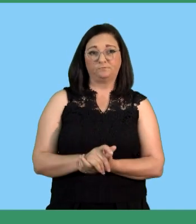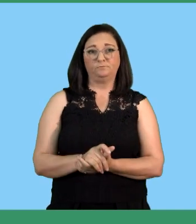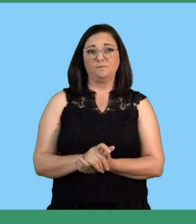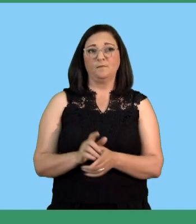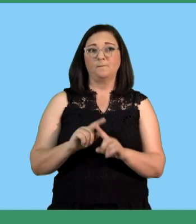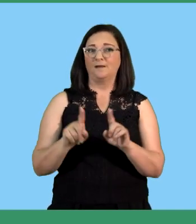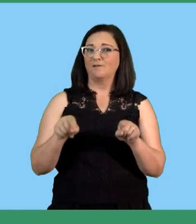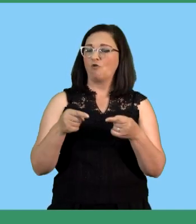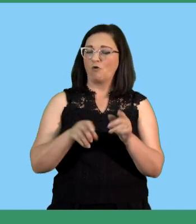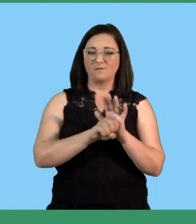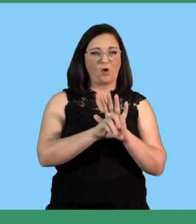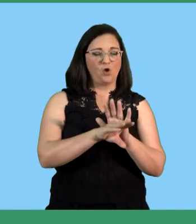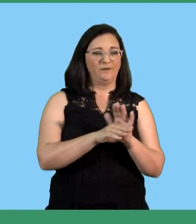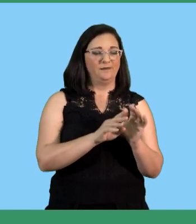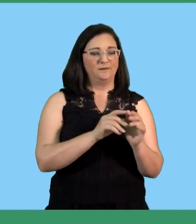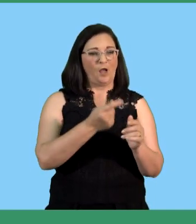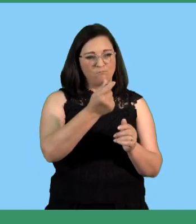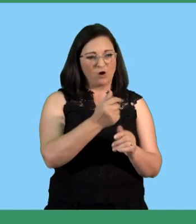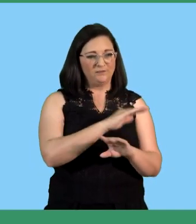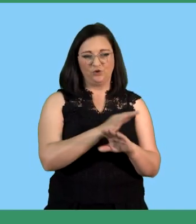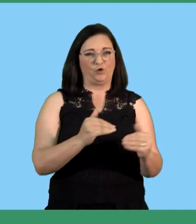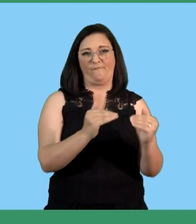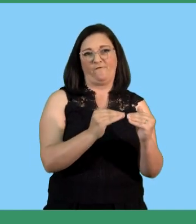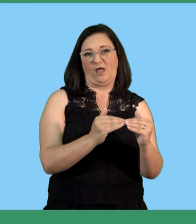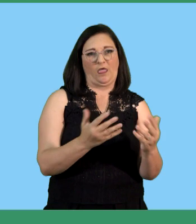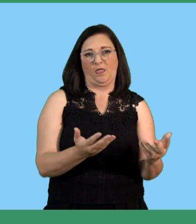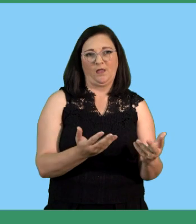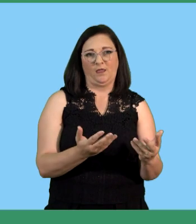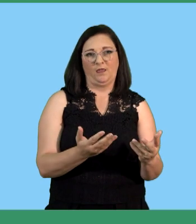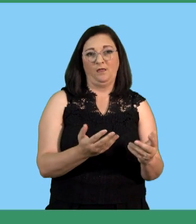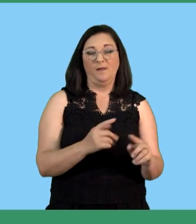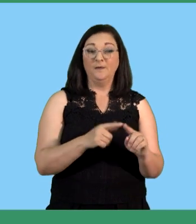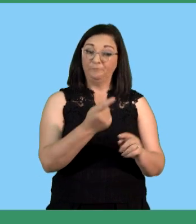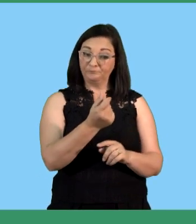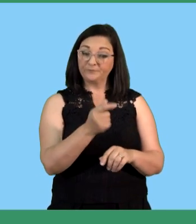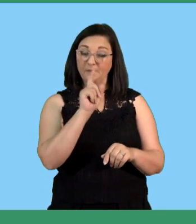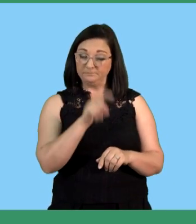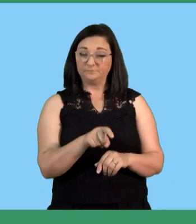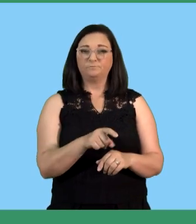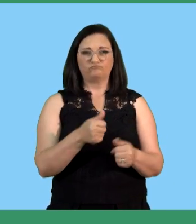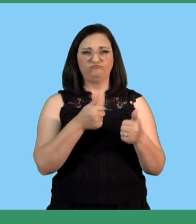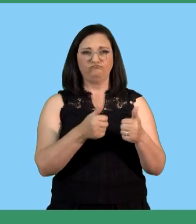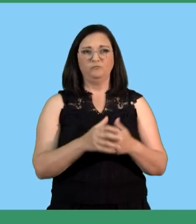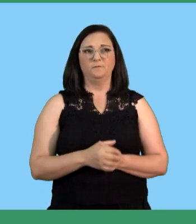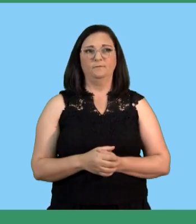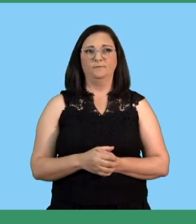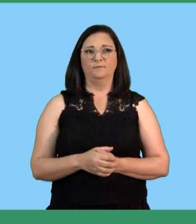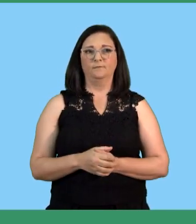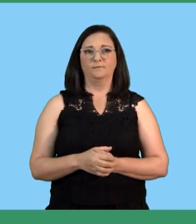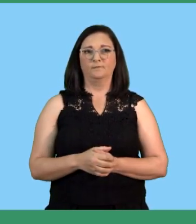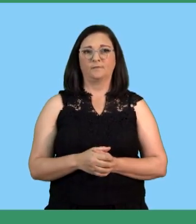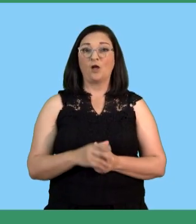at unfair prices. Make sure that whatever that the prices are reasonable. Right